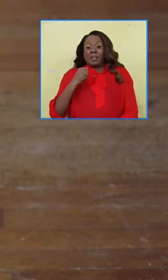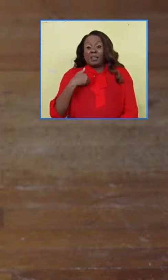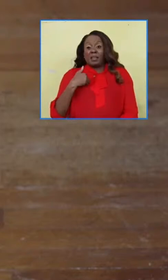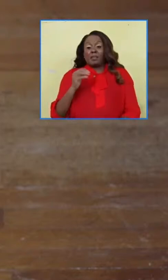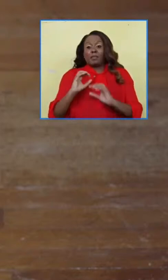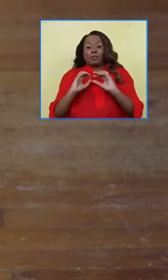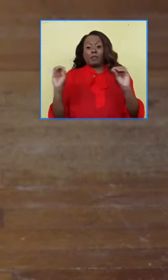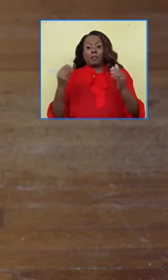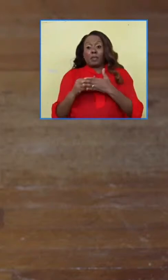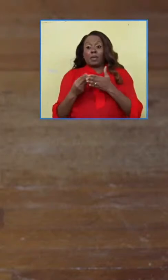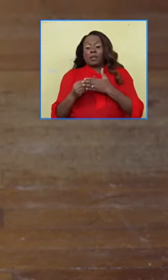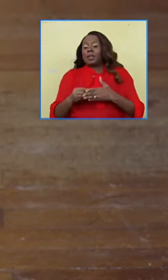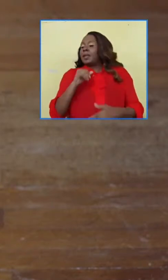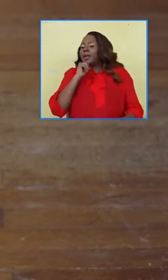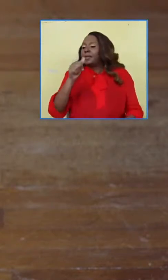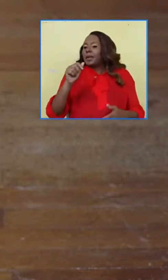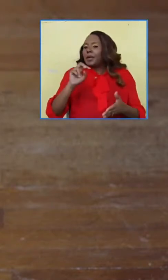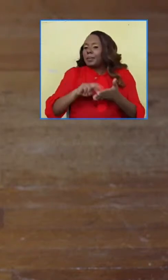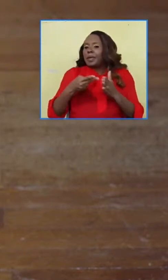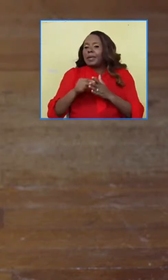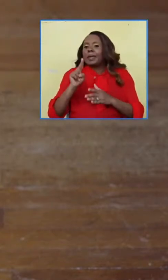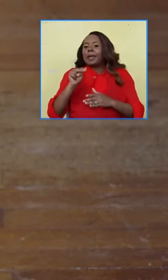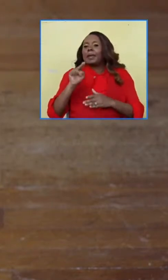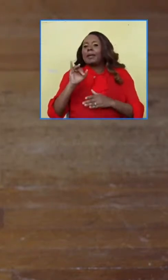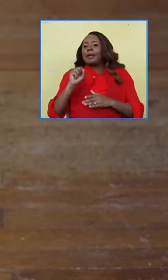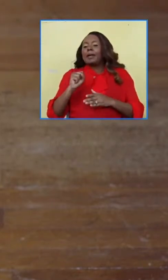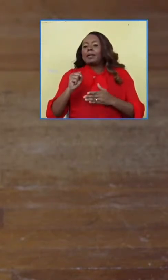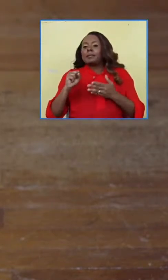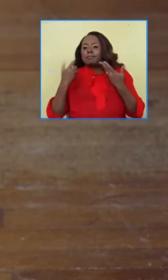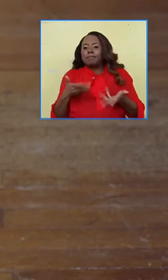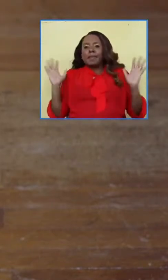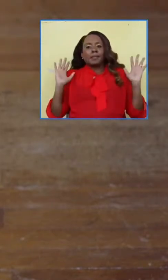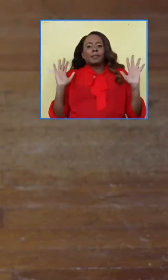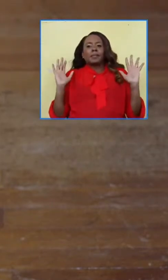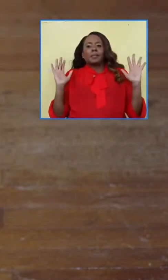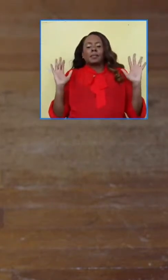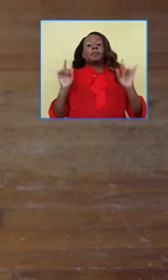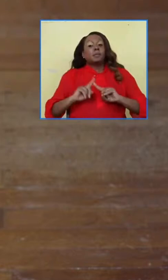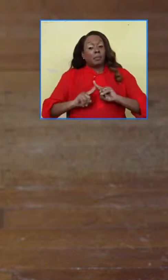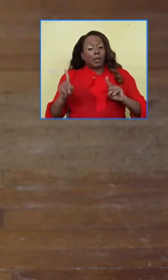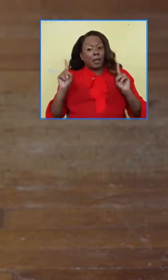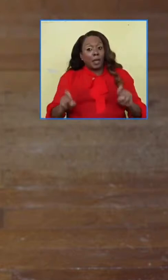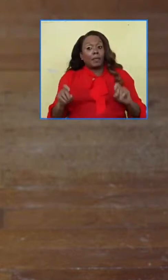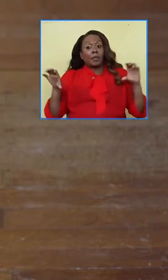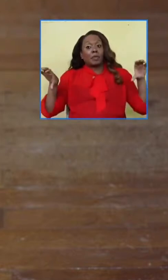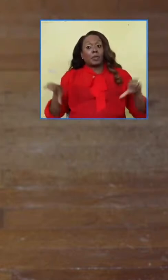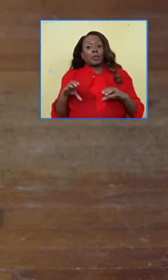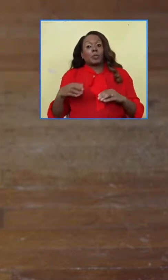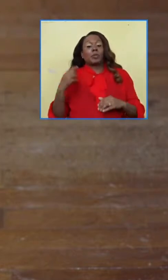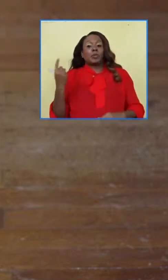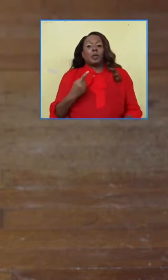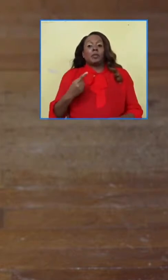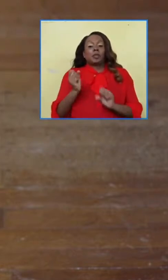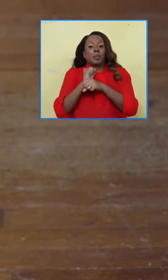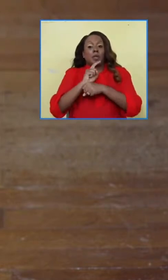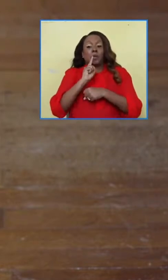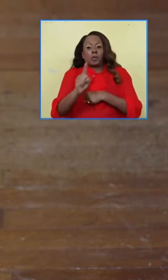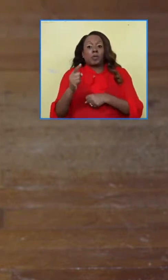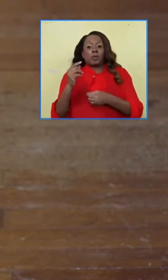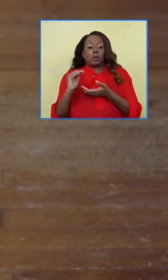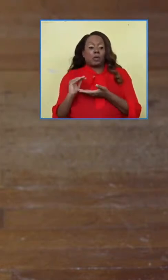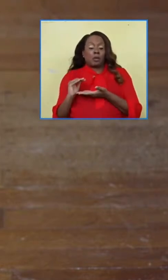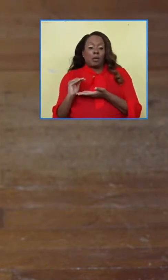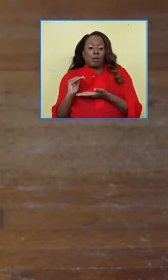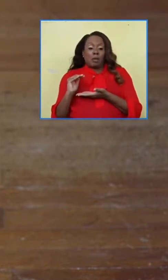mean no more NIS. It just means that the gap has to be filled in order for NIS to continue to top up the contributions to pay